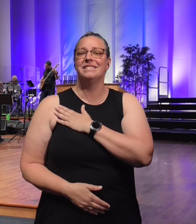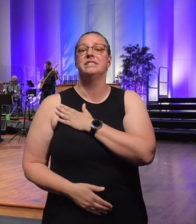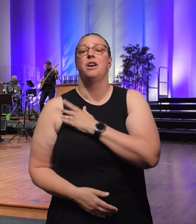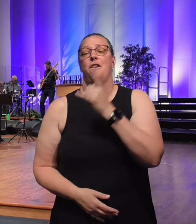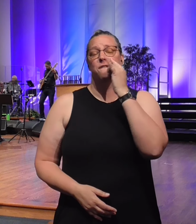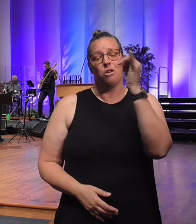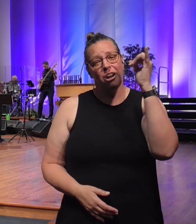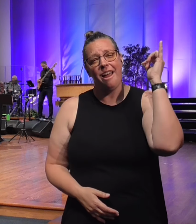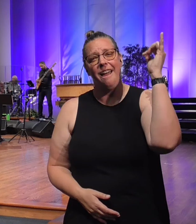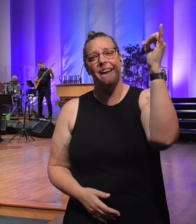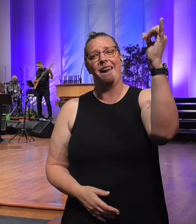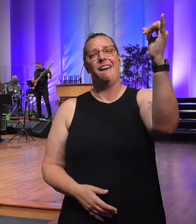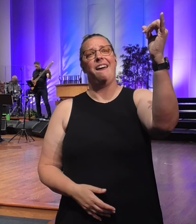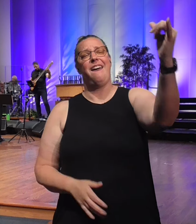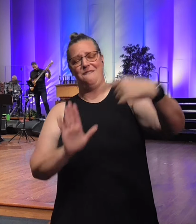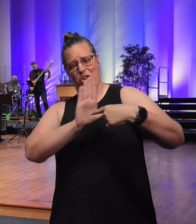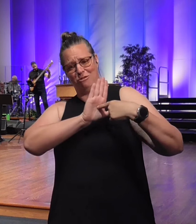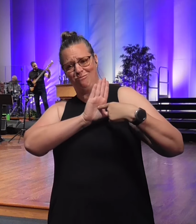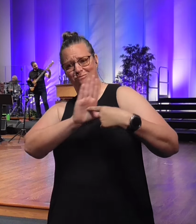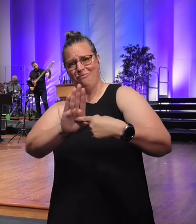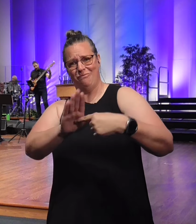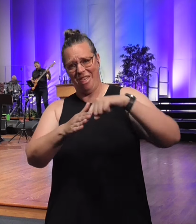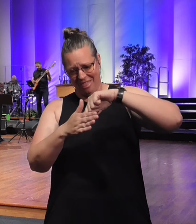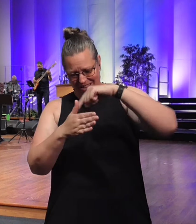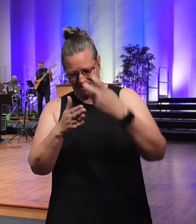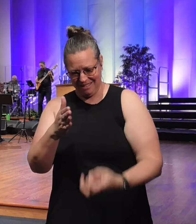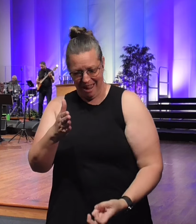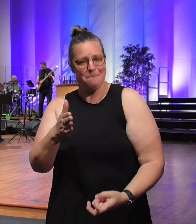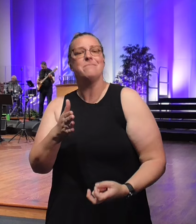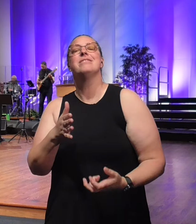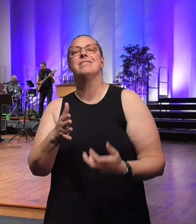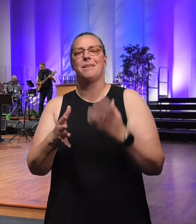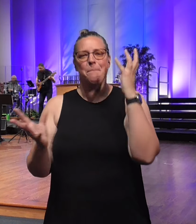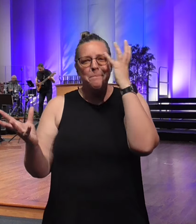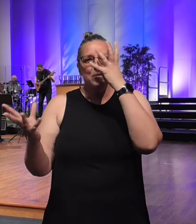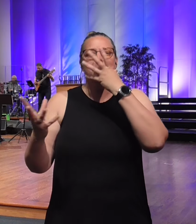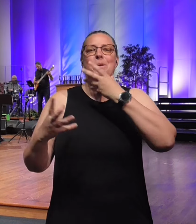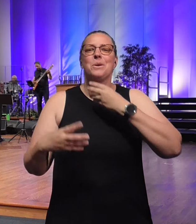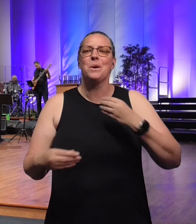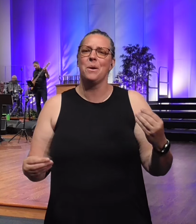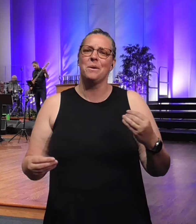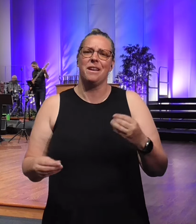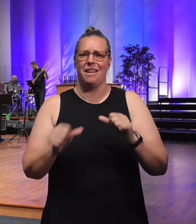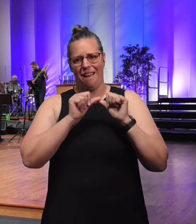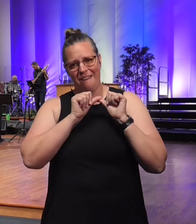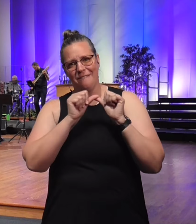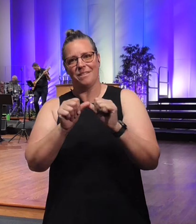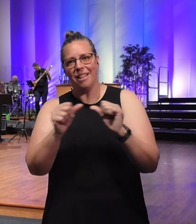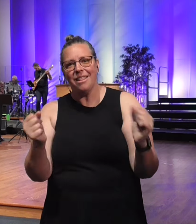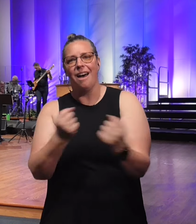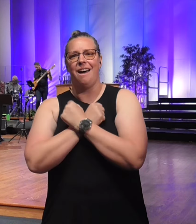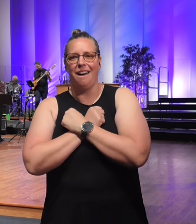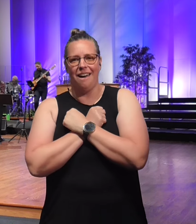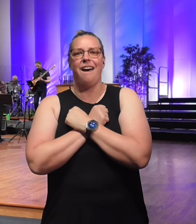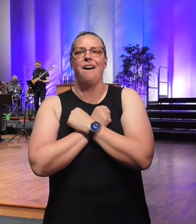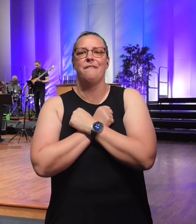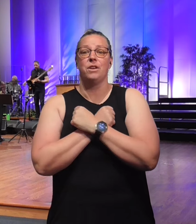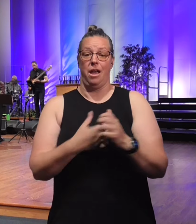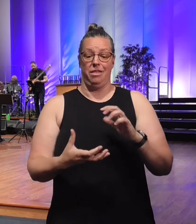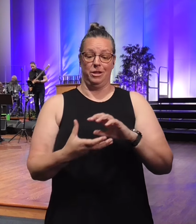forever revealing the depth and the beauty of unfailing love. And